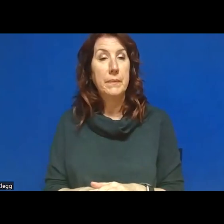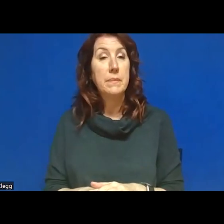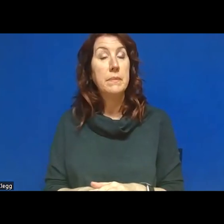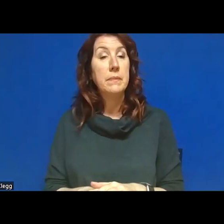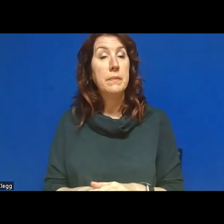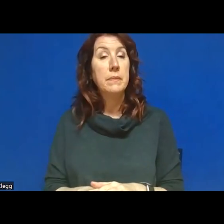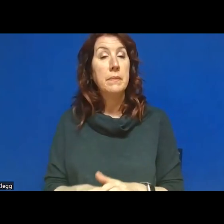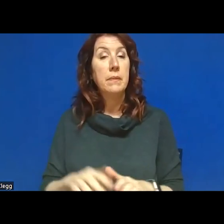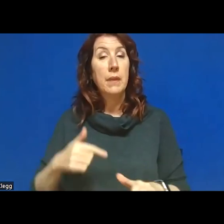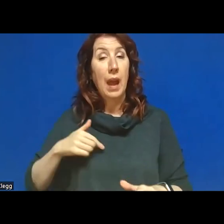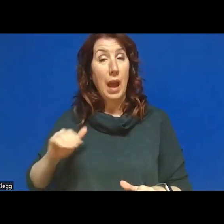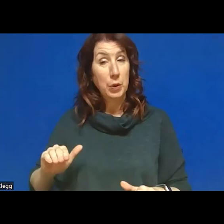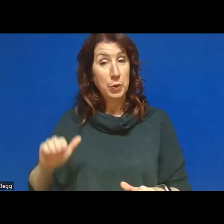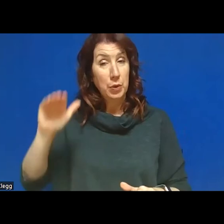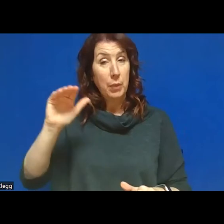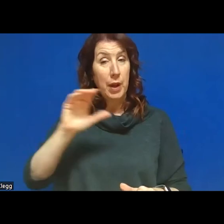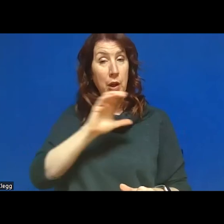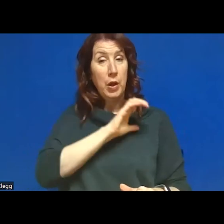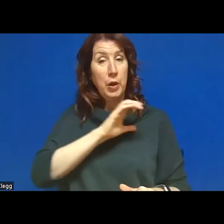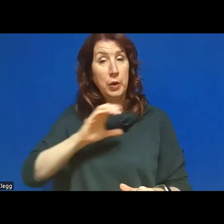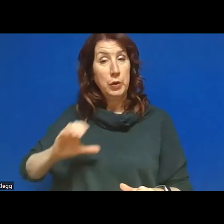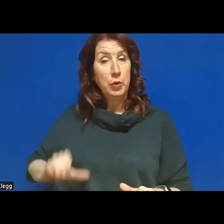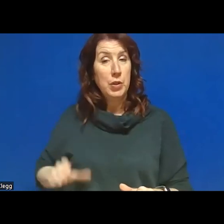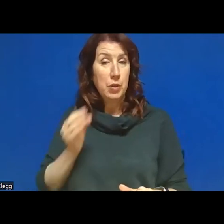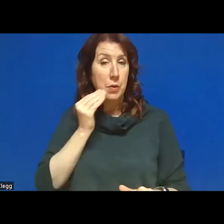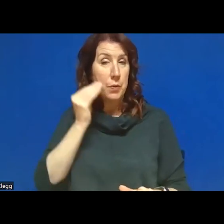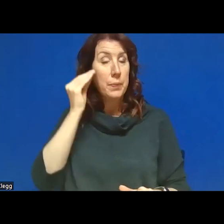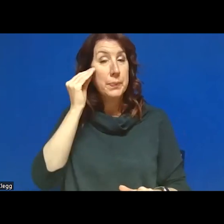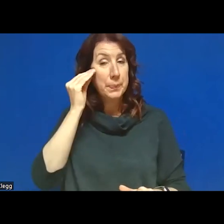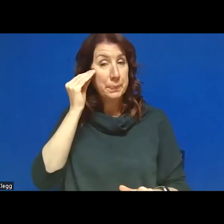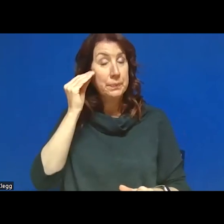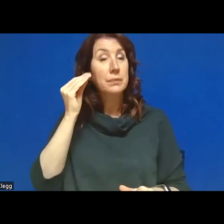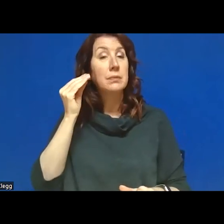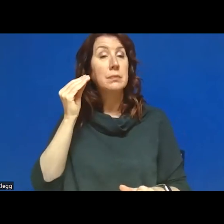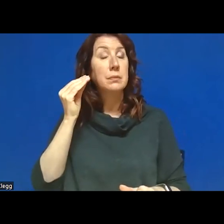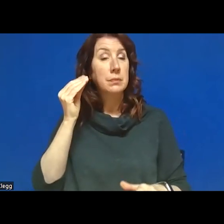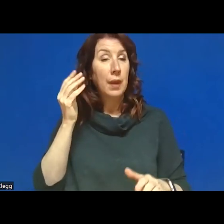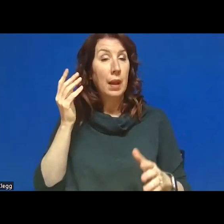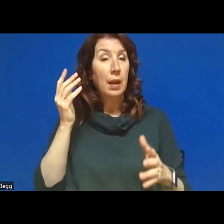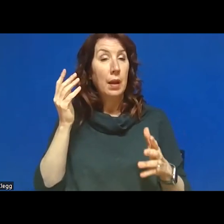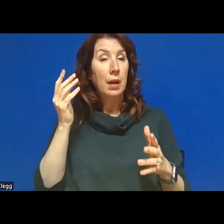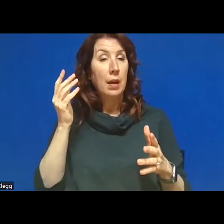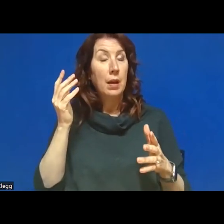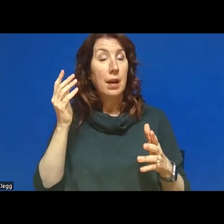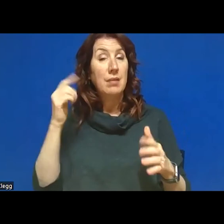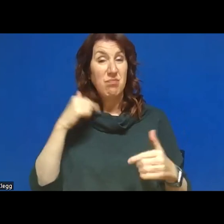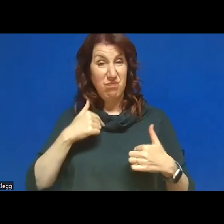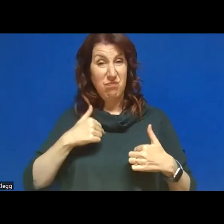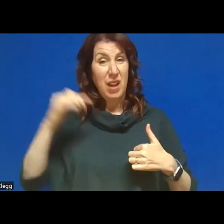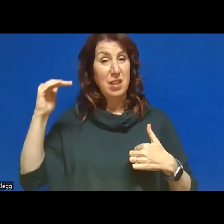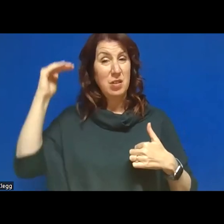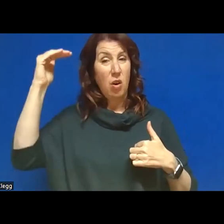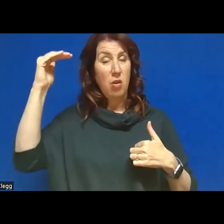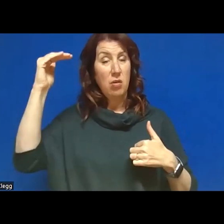I grew up very Christian, in a very Christian household. And I got really tired as an adult of